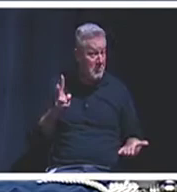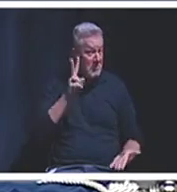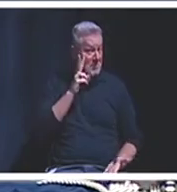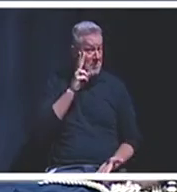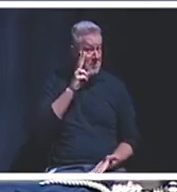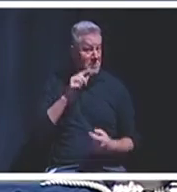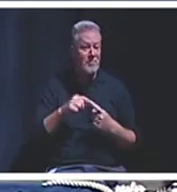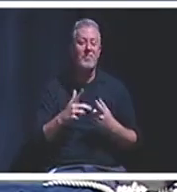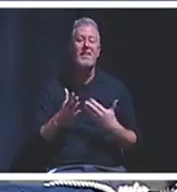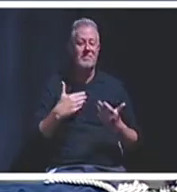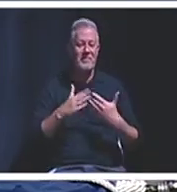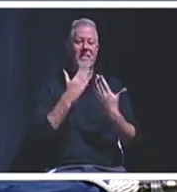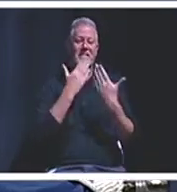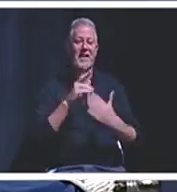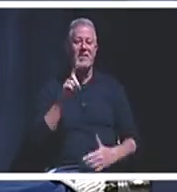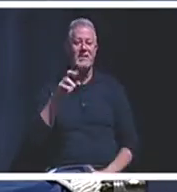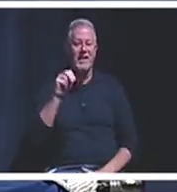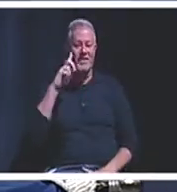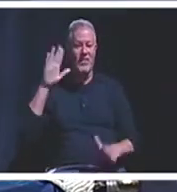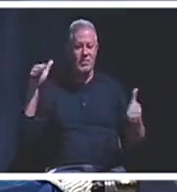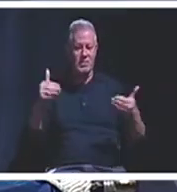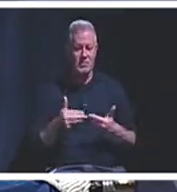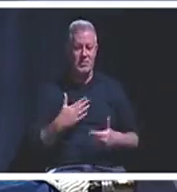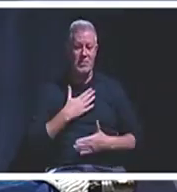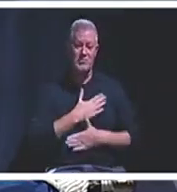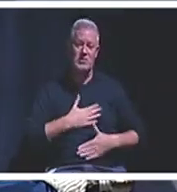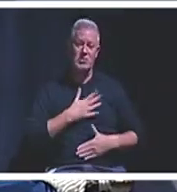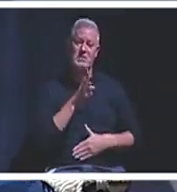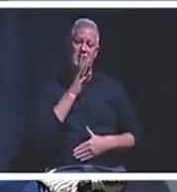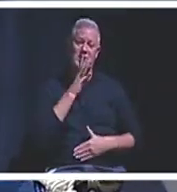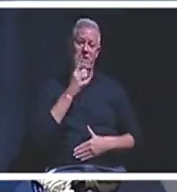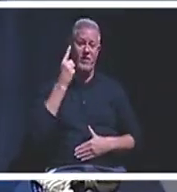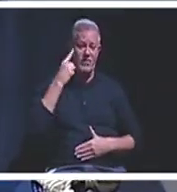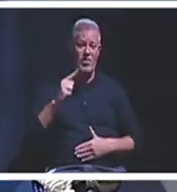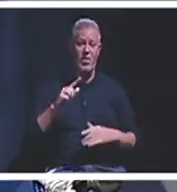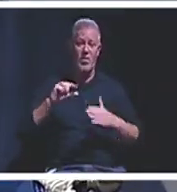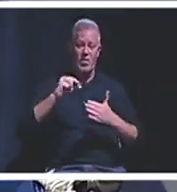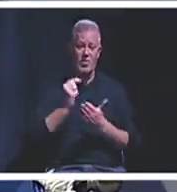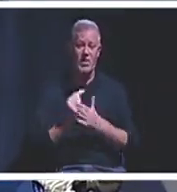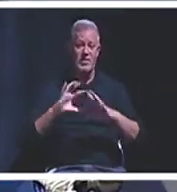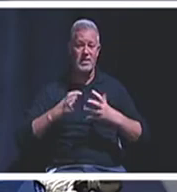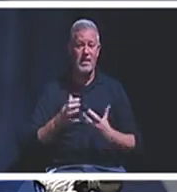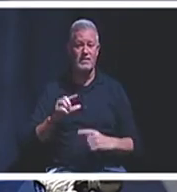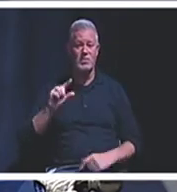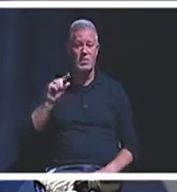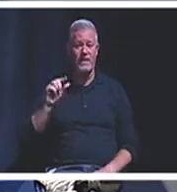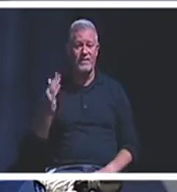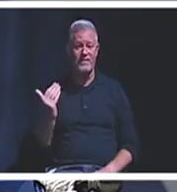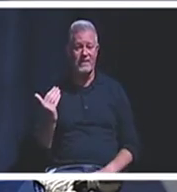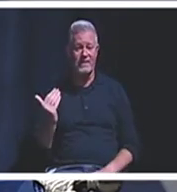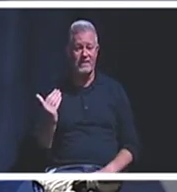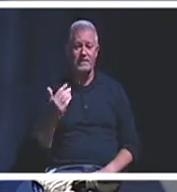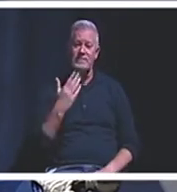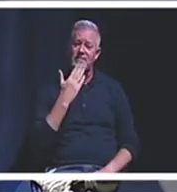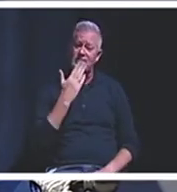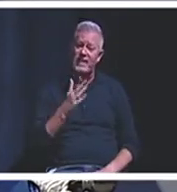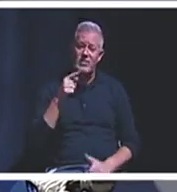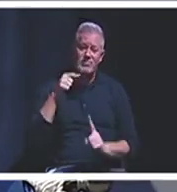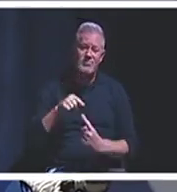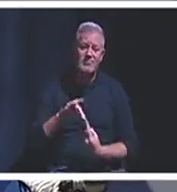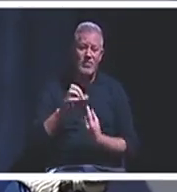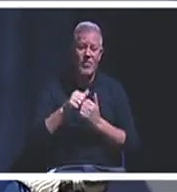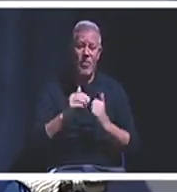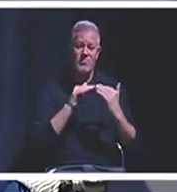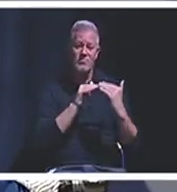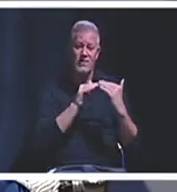But thank you, Dean Guerin, for the introduction. It's my pleasure to speak on behalf of the graduating class of 2015. Thank you especially to my peers